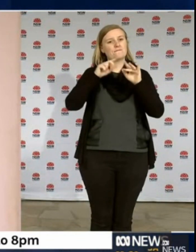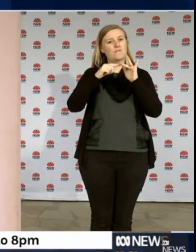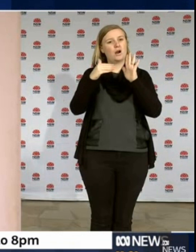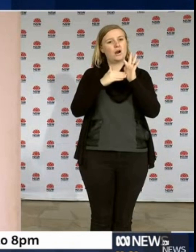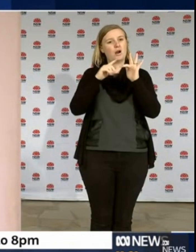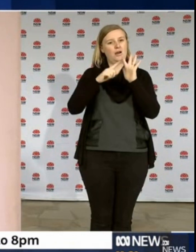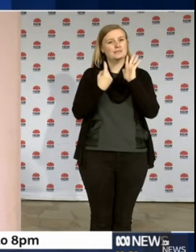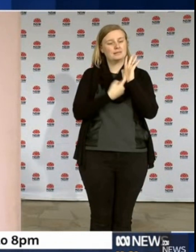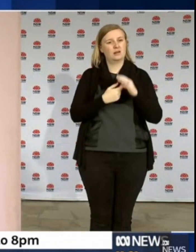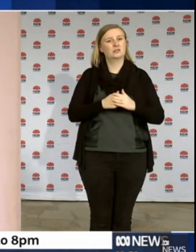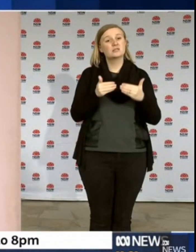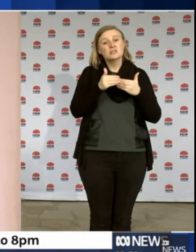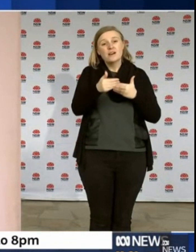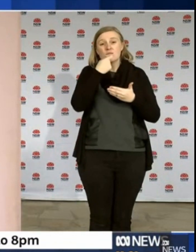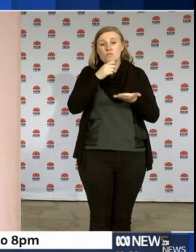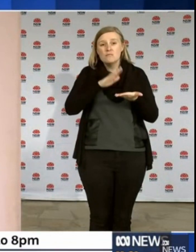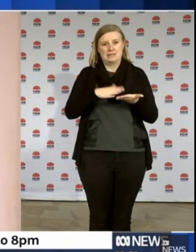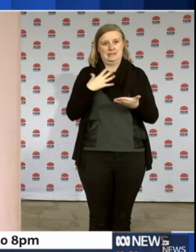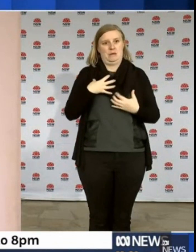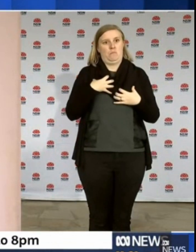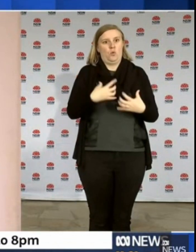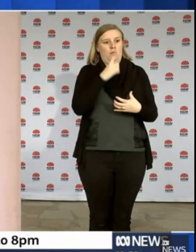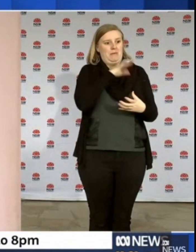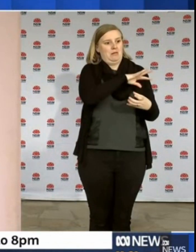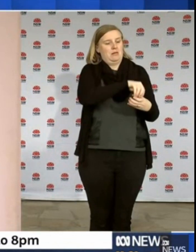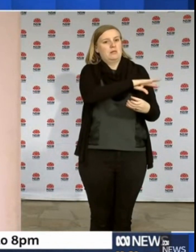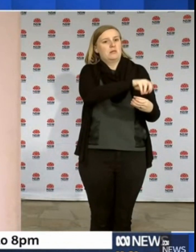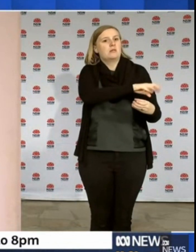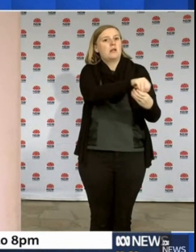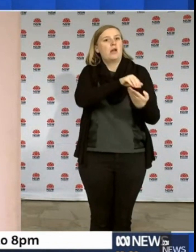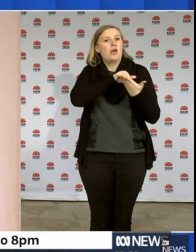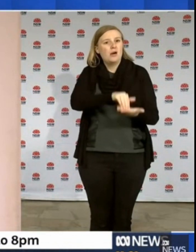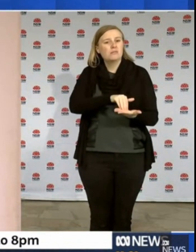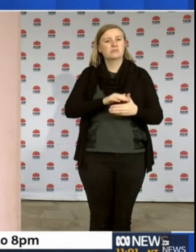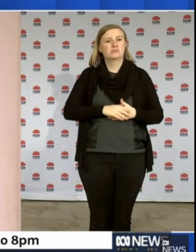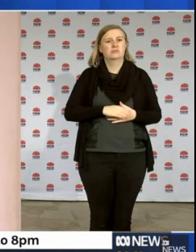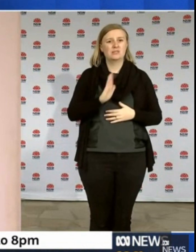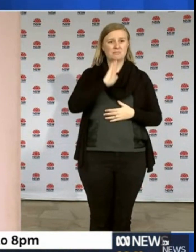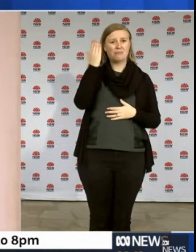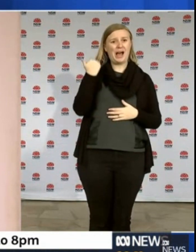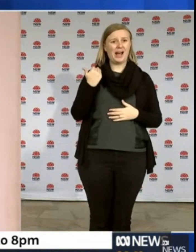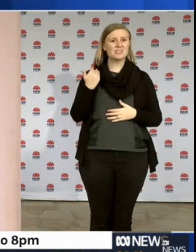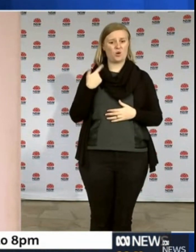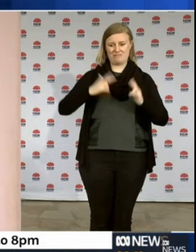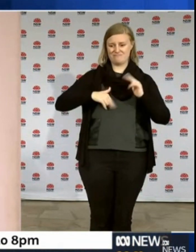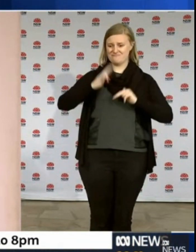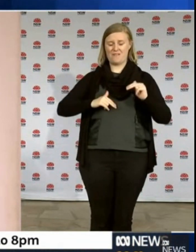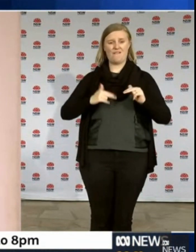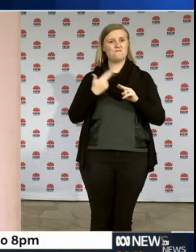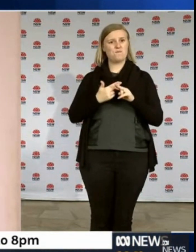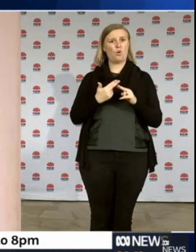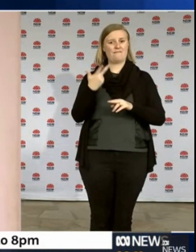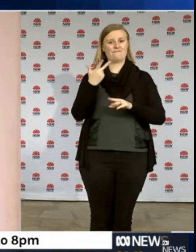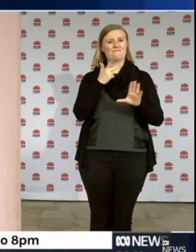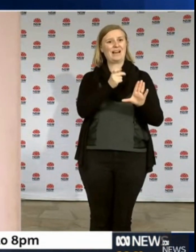And that's why I remember being criticised when we set up our mass vaccination clinic. People said to me, "Why are you doing it? You don't need it." Well, you have to plan for the future. You